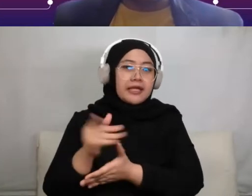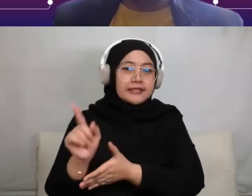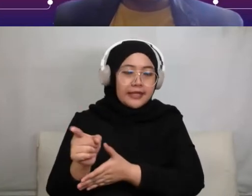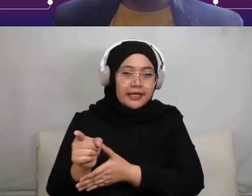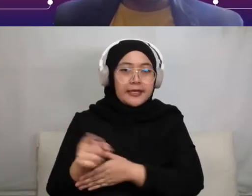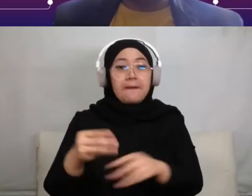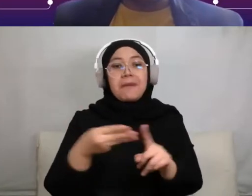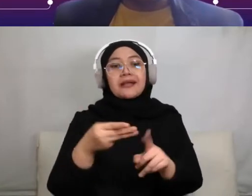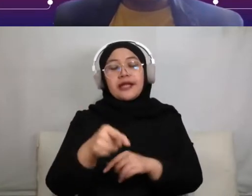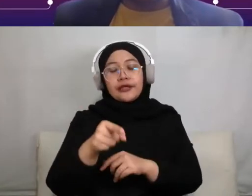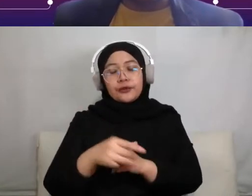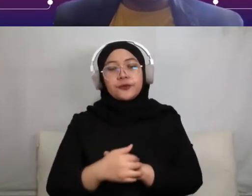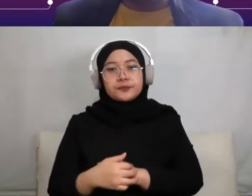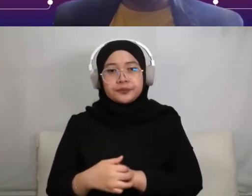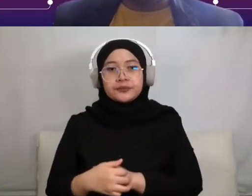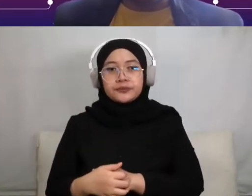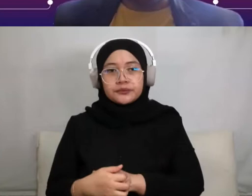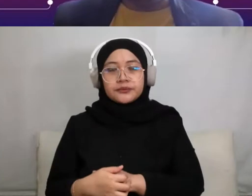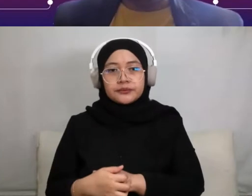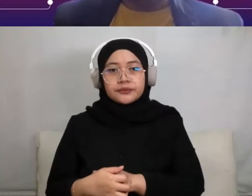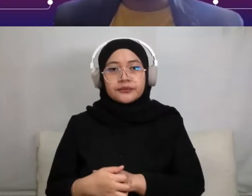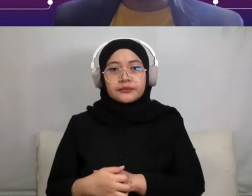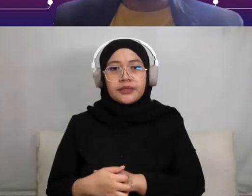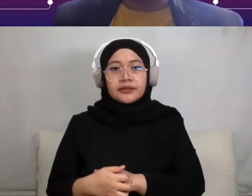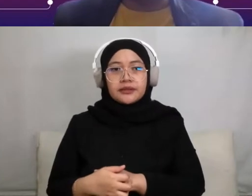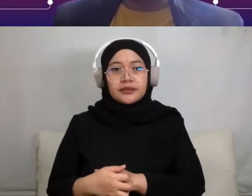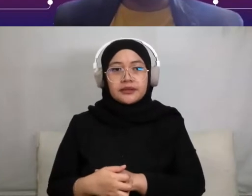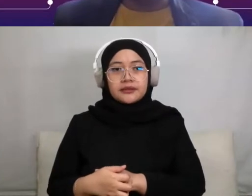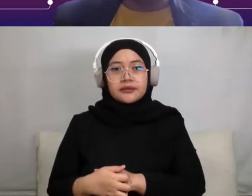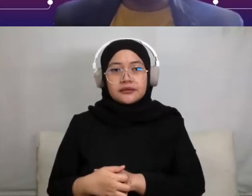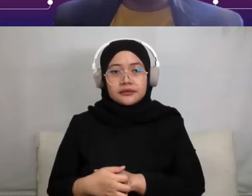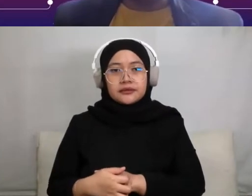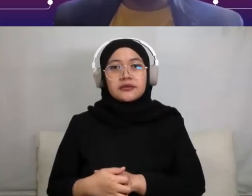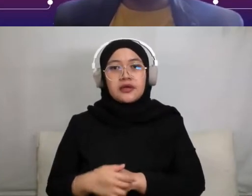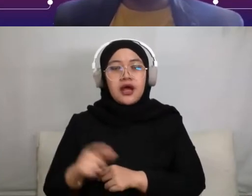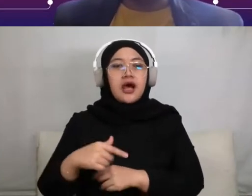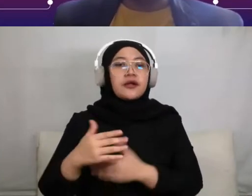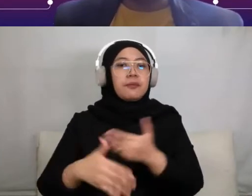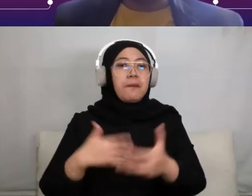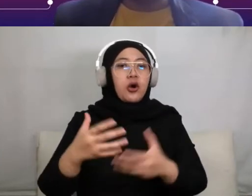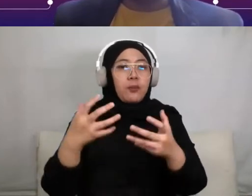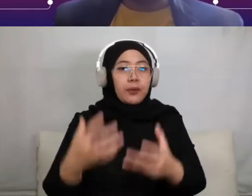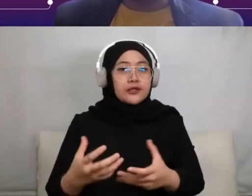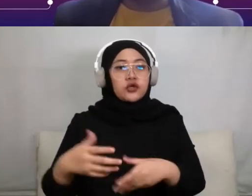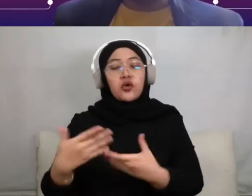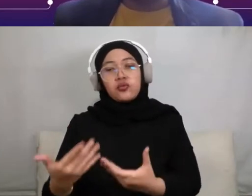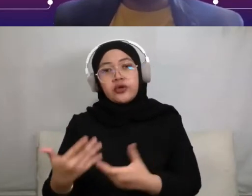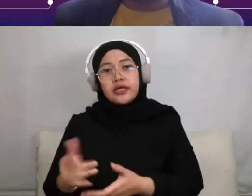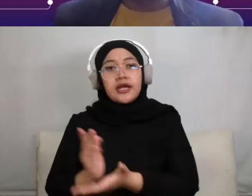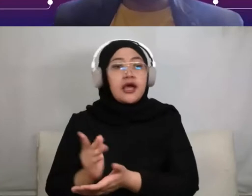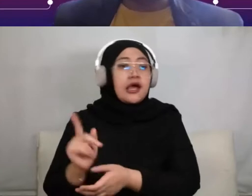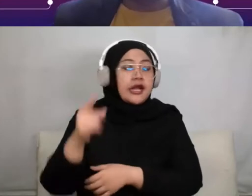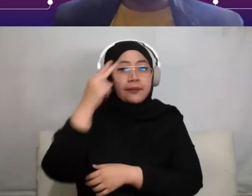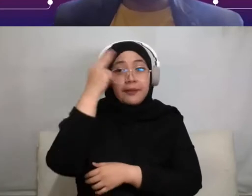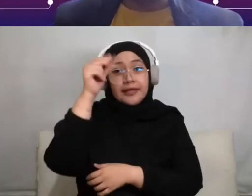bus weight or the operational weight? Is there any limitation from the Indian government or the